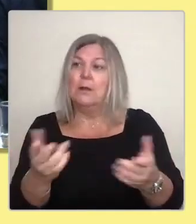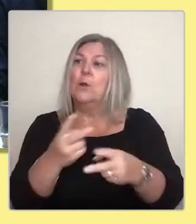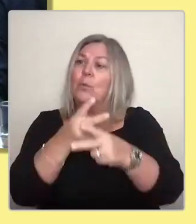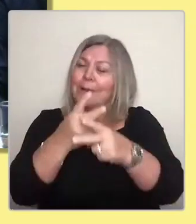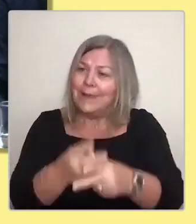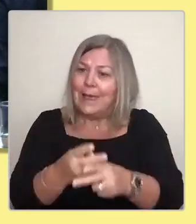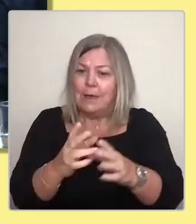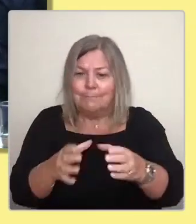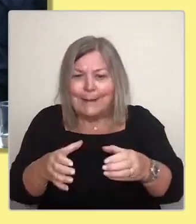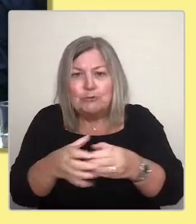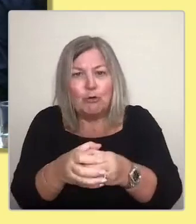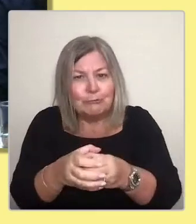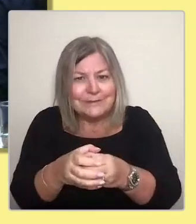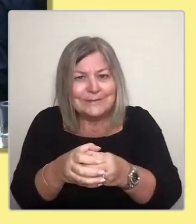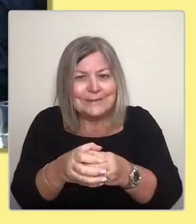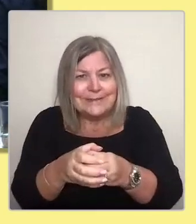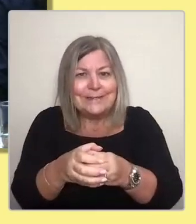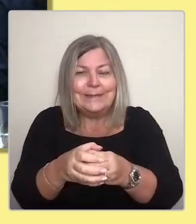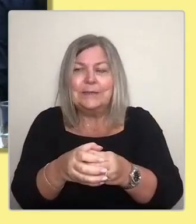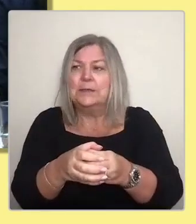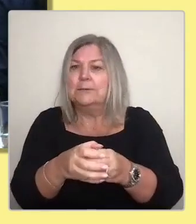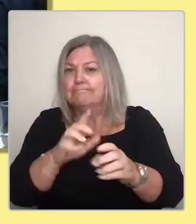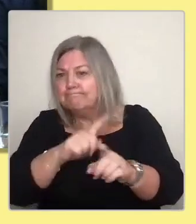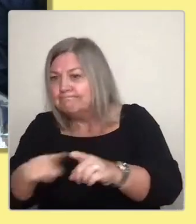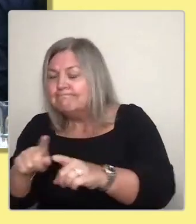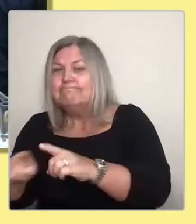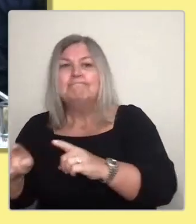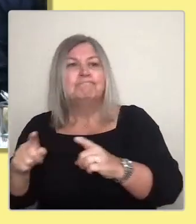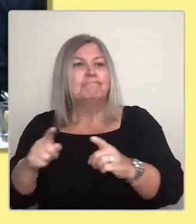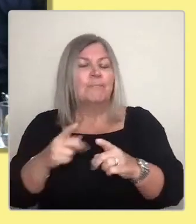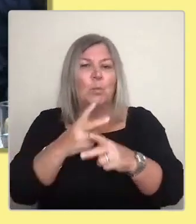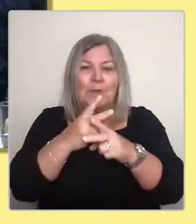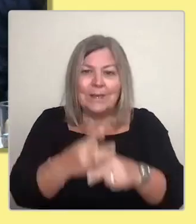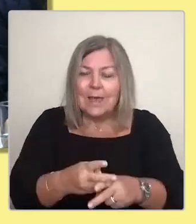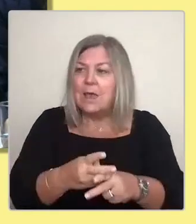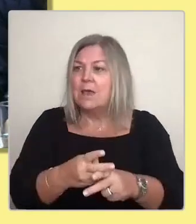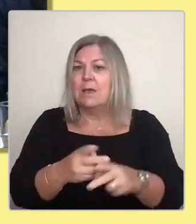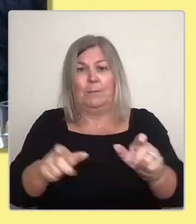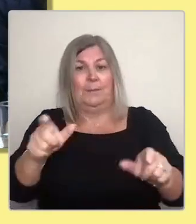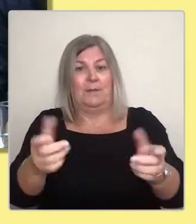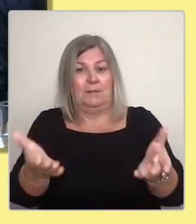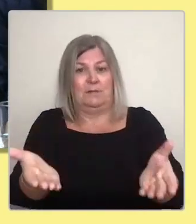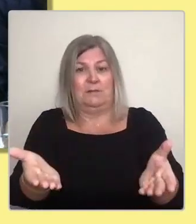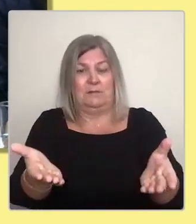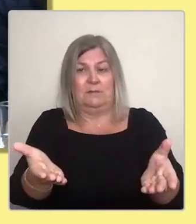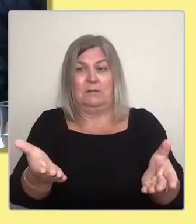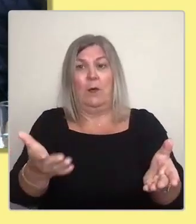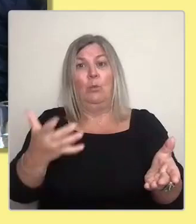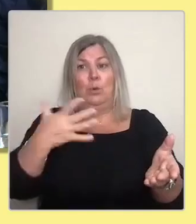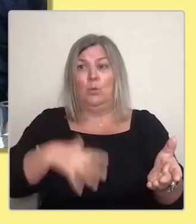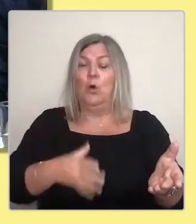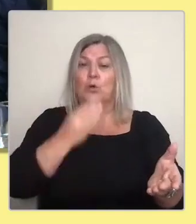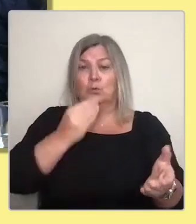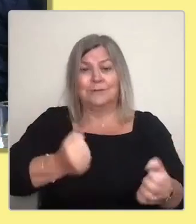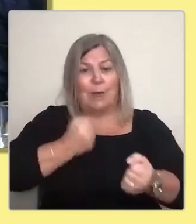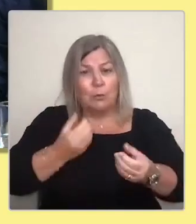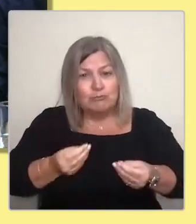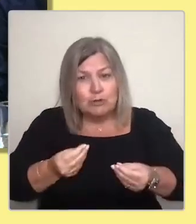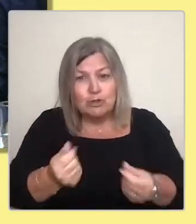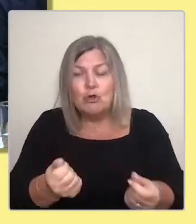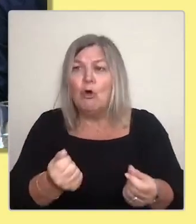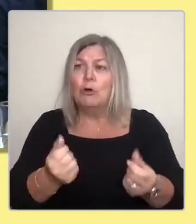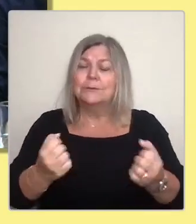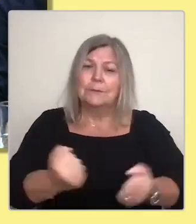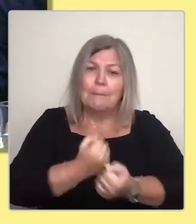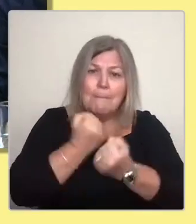We care about ensuring we use all of our resources, whether that's financial, whether it's power in the form of